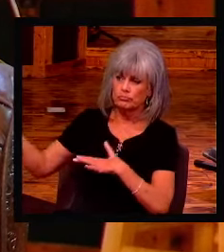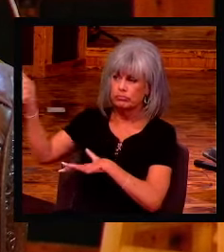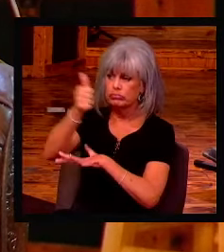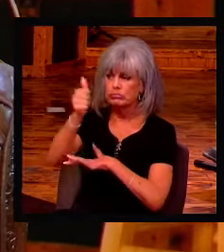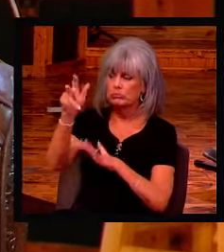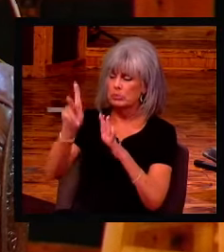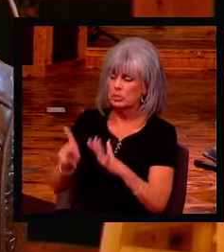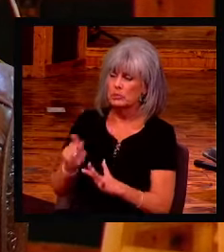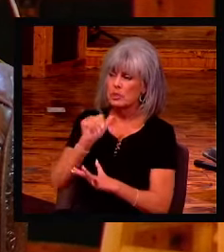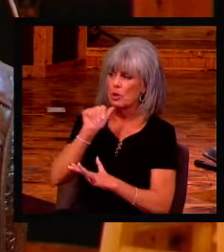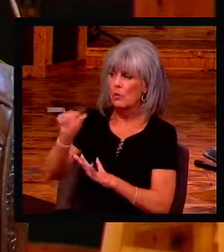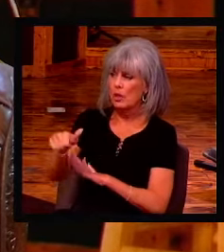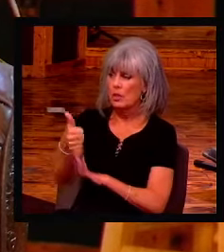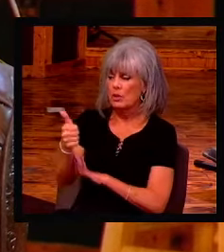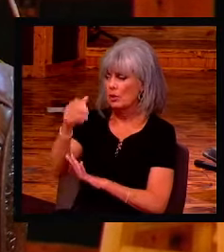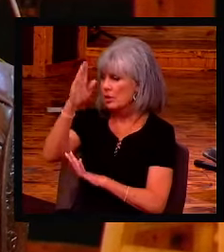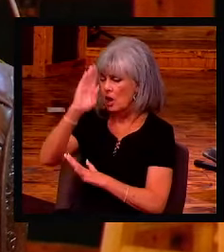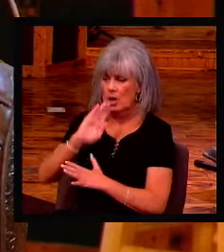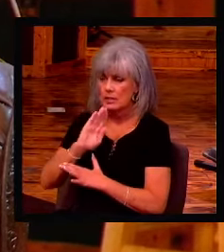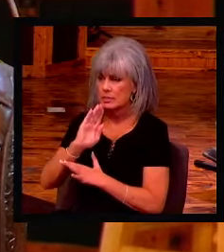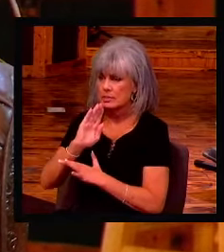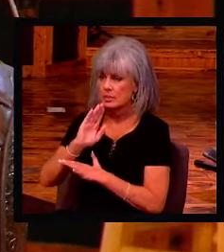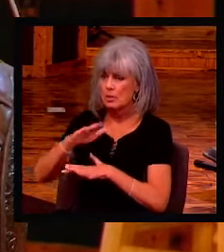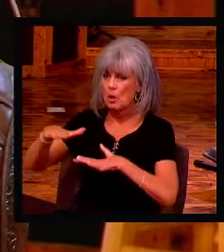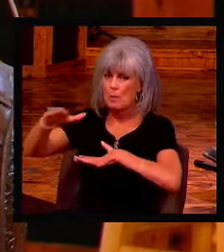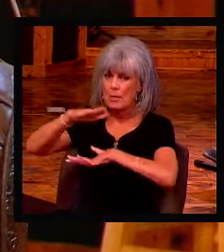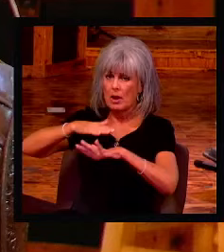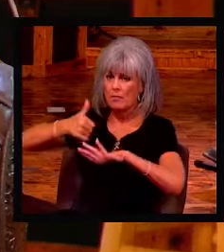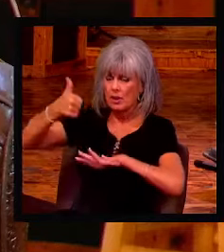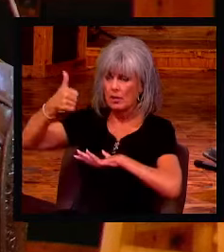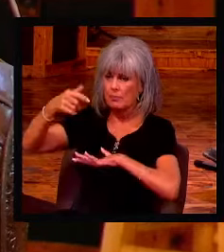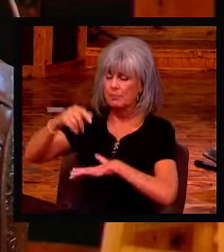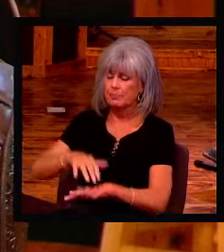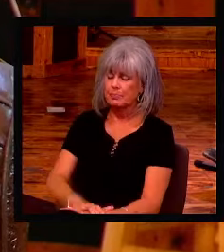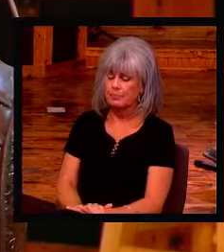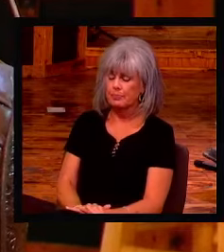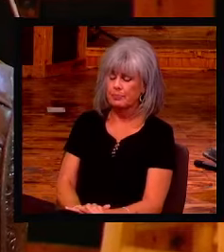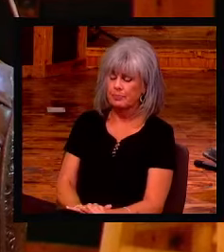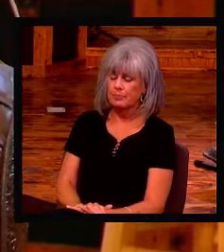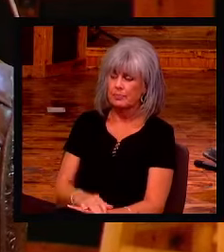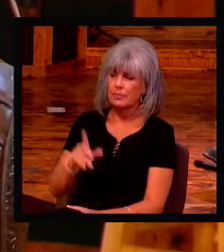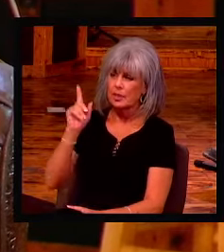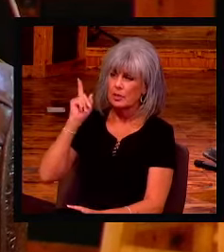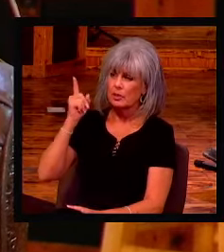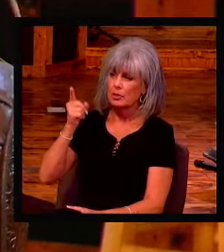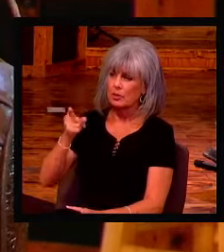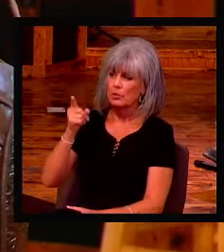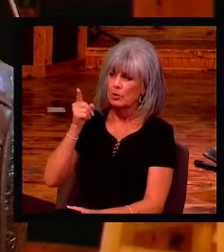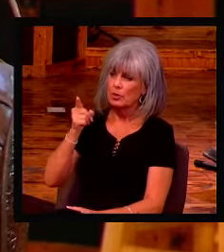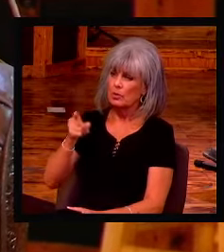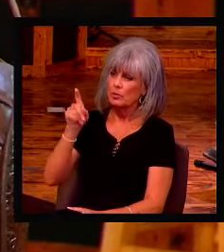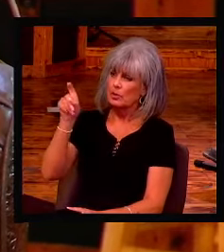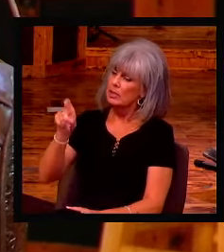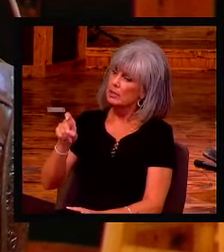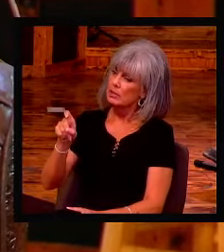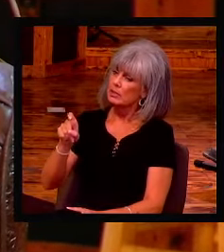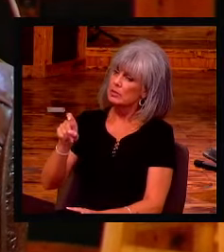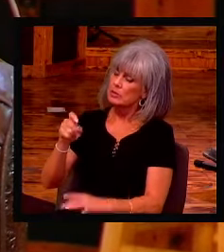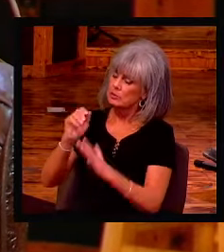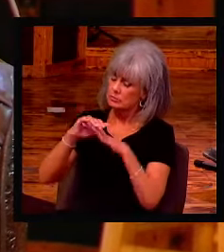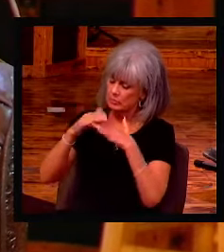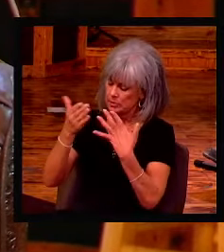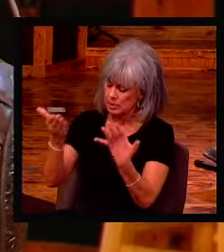no other gods or goddesses above him. And so you need to lay what you're doing down